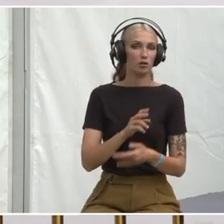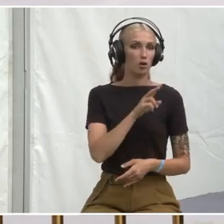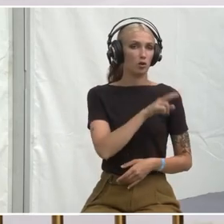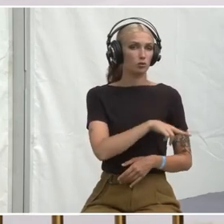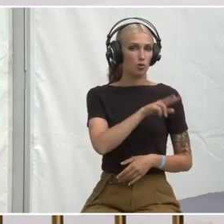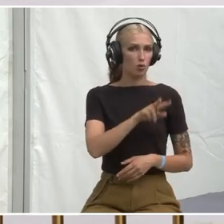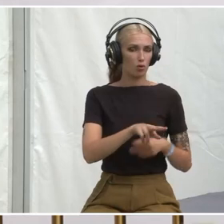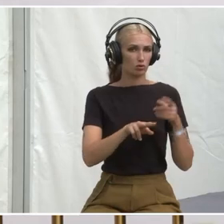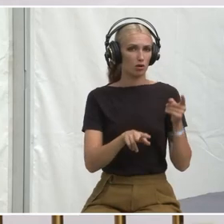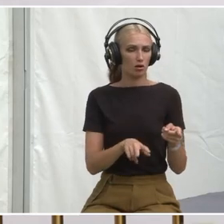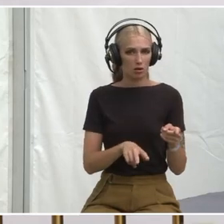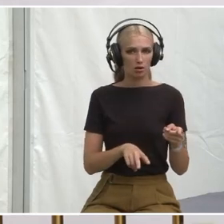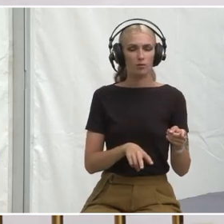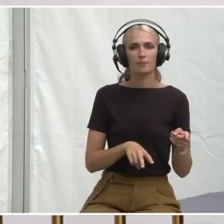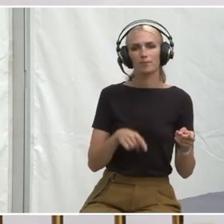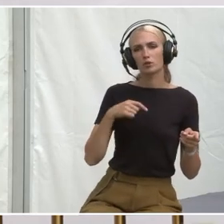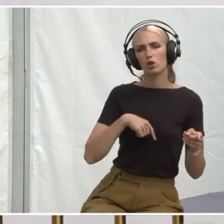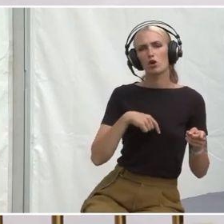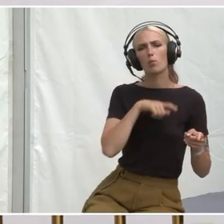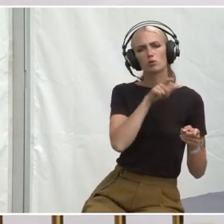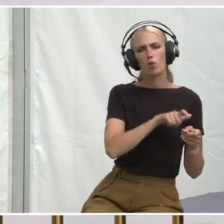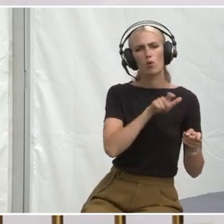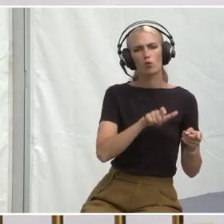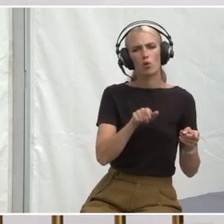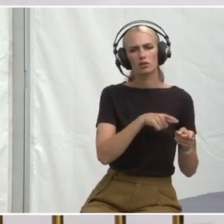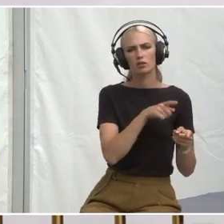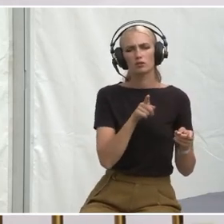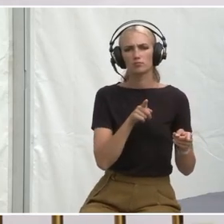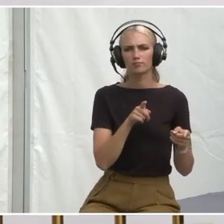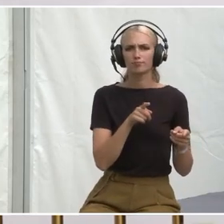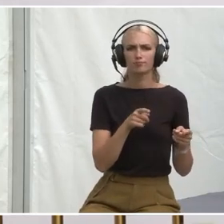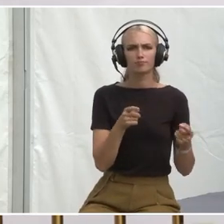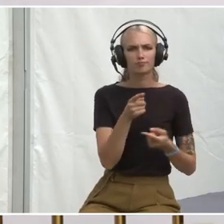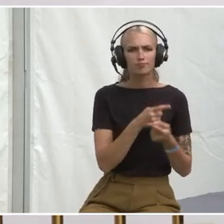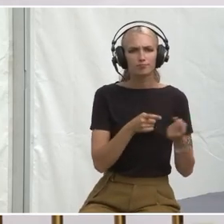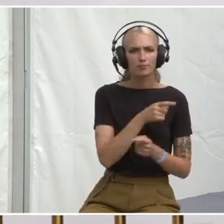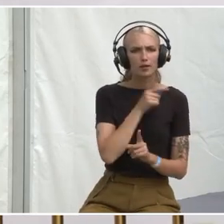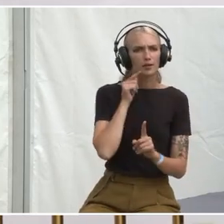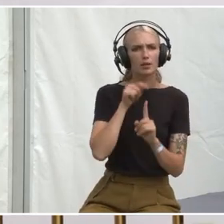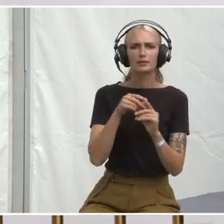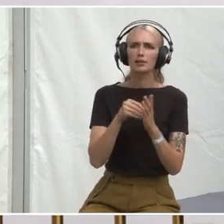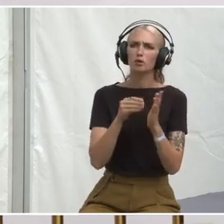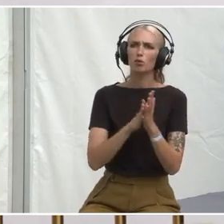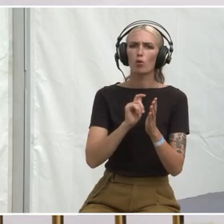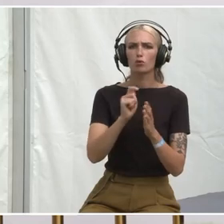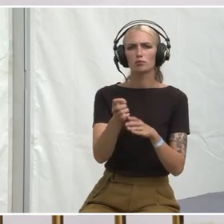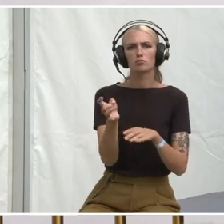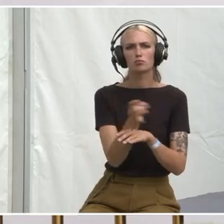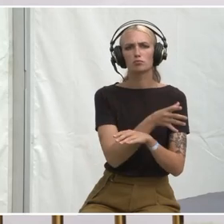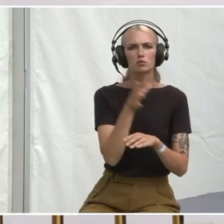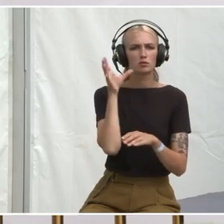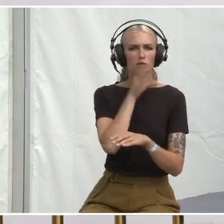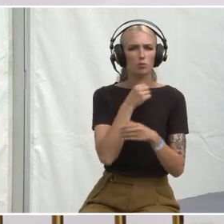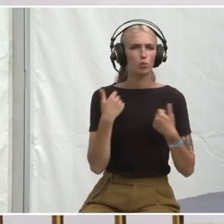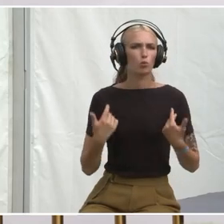to work, the psychologists start working to get off the diagnosed. And I think maybe that's also a way to